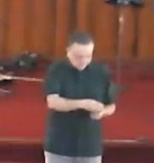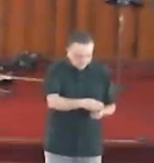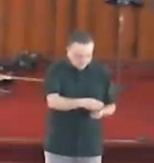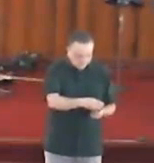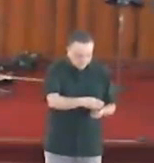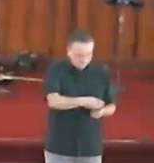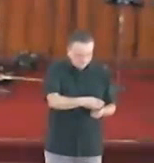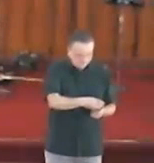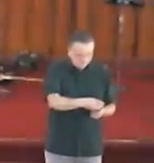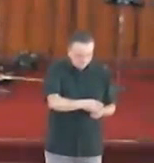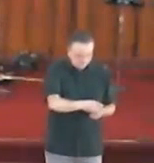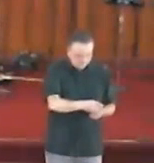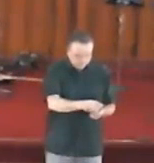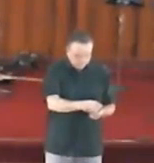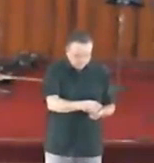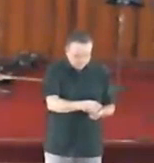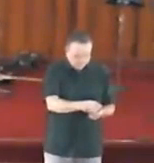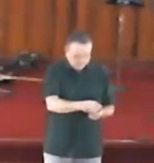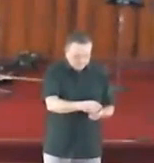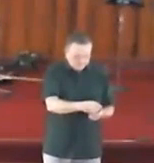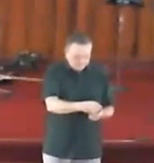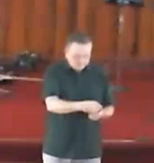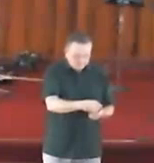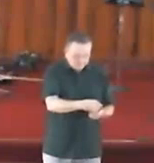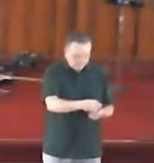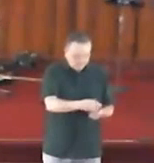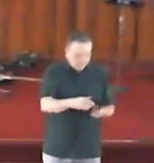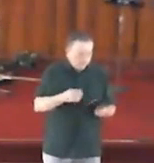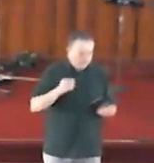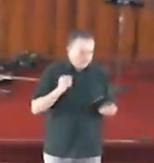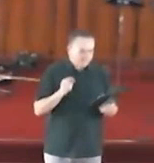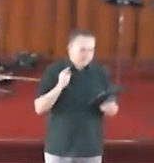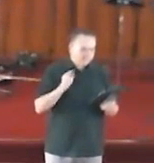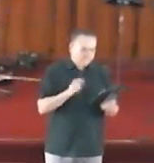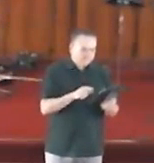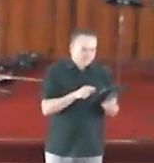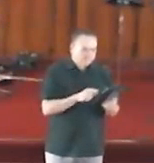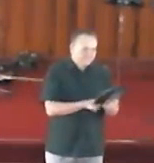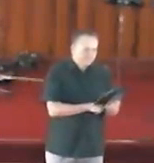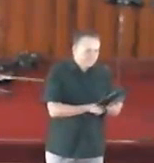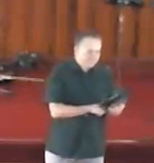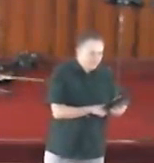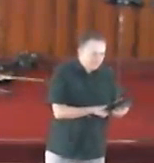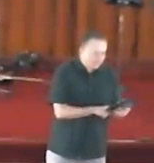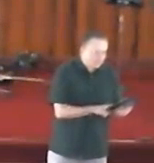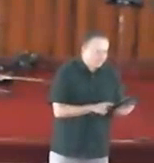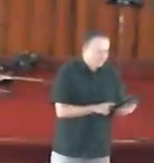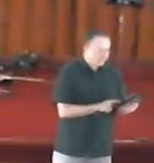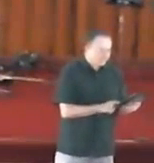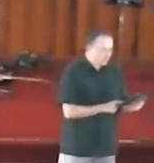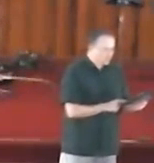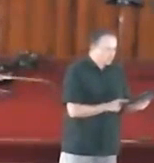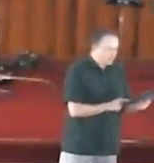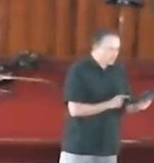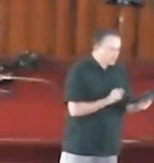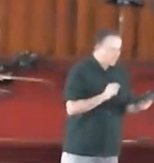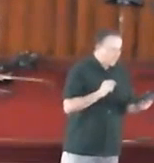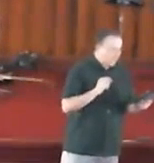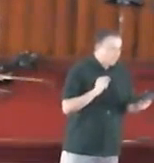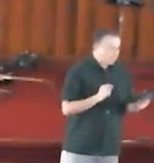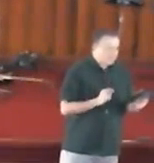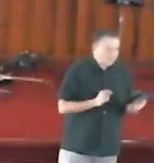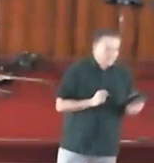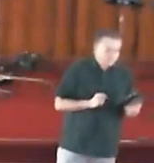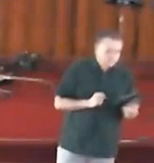conviction. You know how we lived among you for your sake. Ustedes se hicieron imitadores nuestros y del Señor cuando,